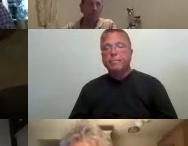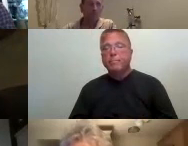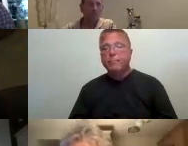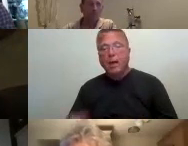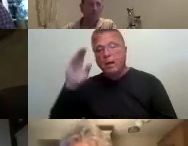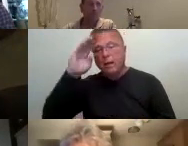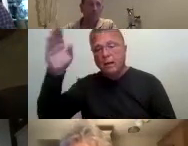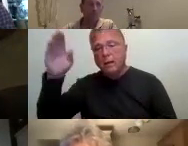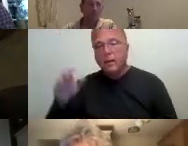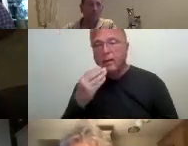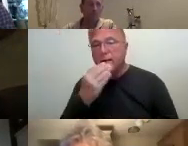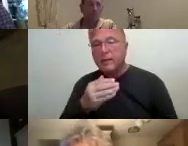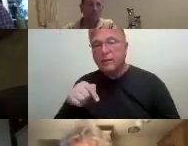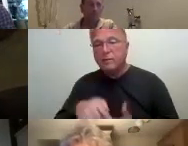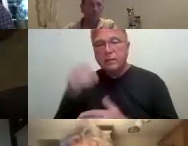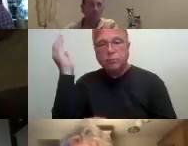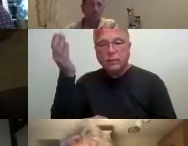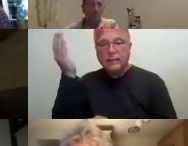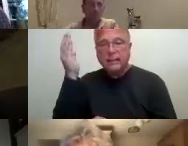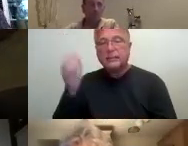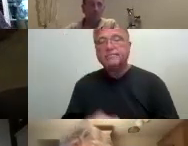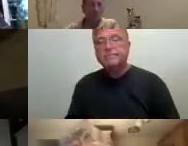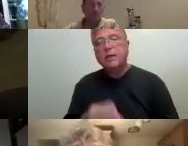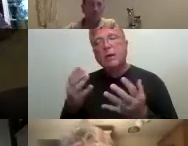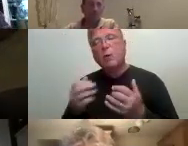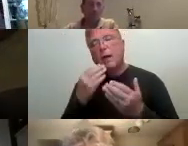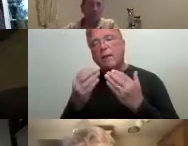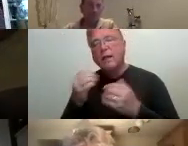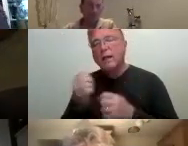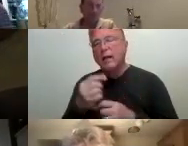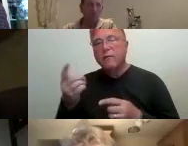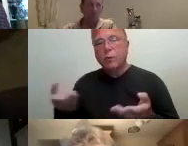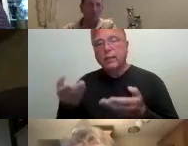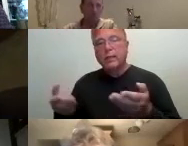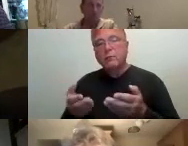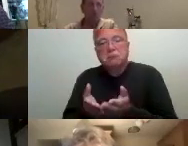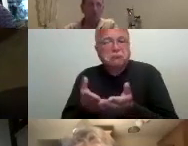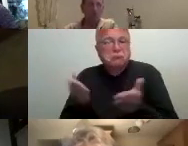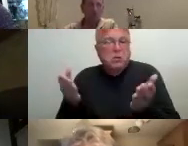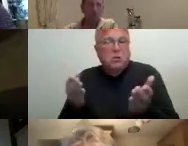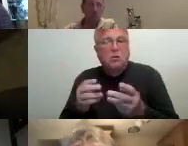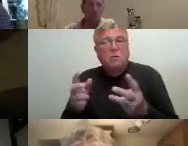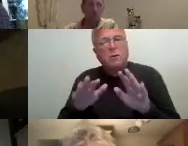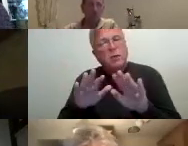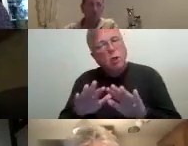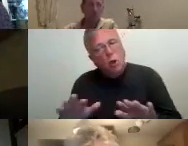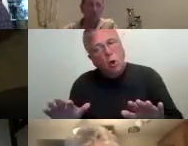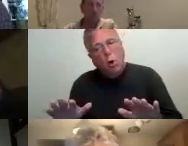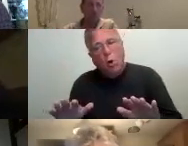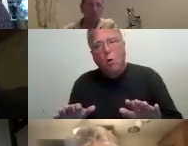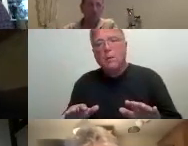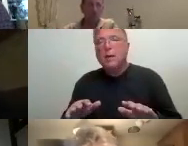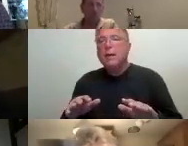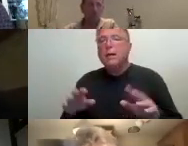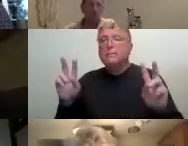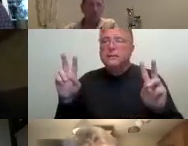Hi, thank you for this presentation. And I'd like to thank everyone here for a generally very civil and constructive